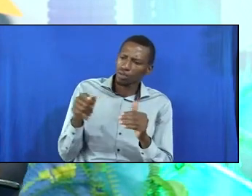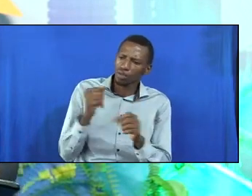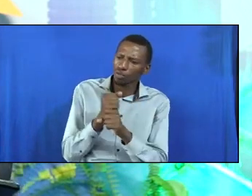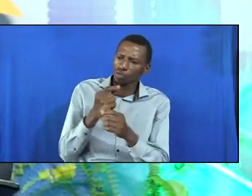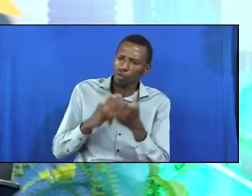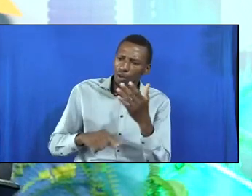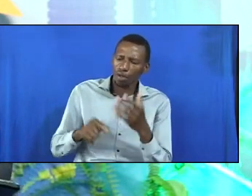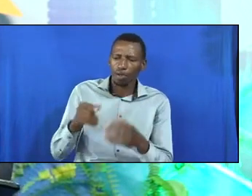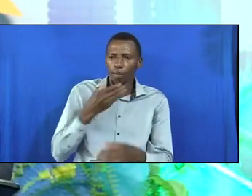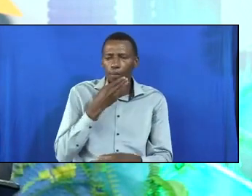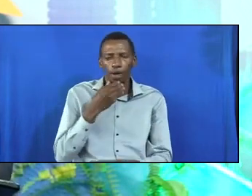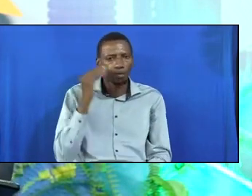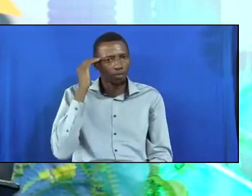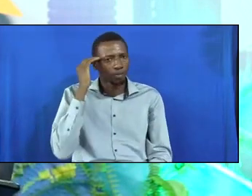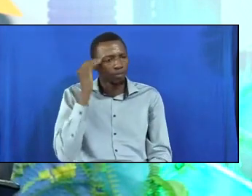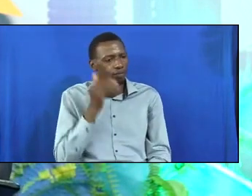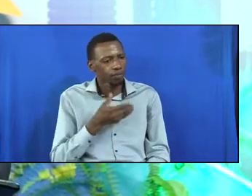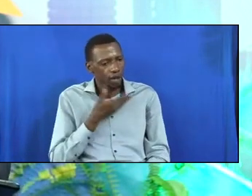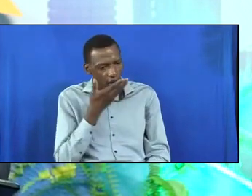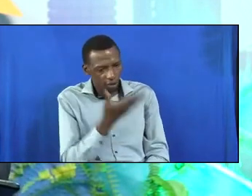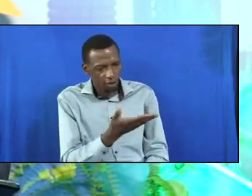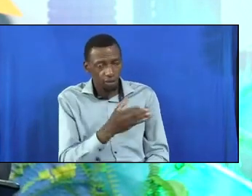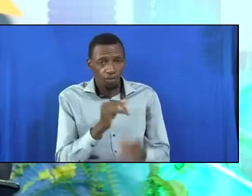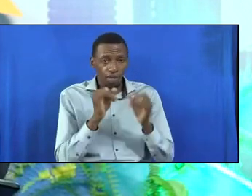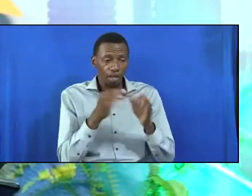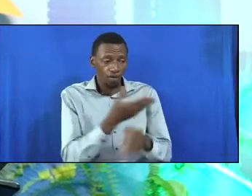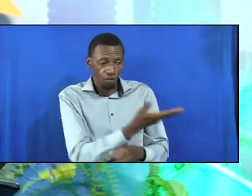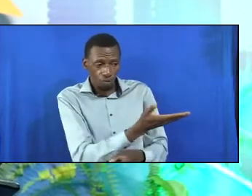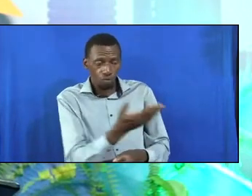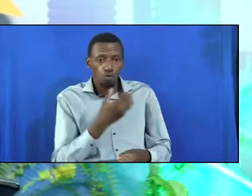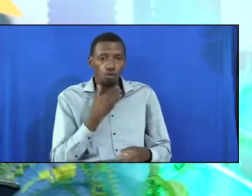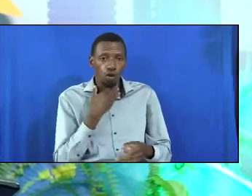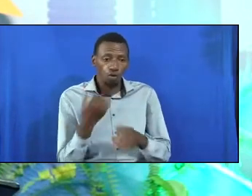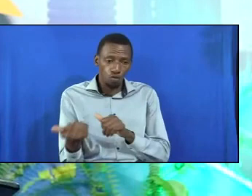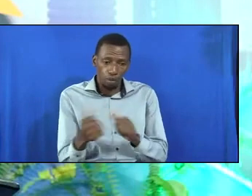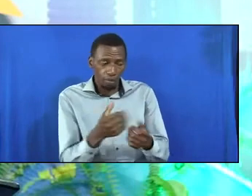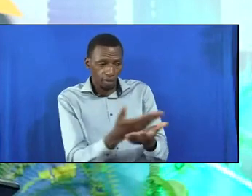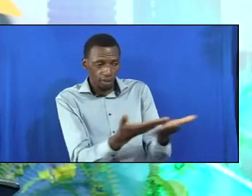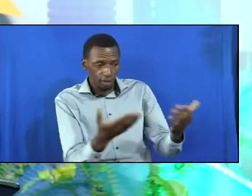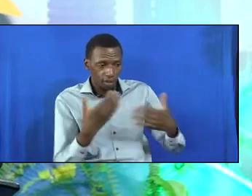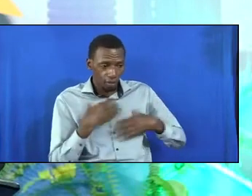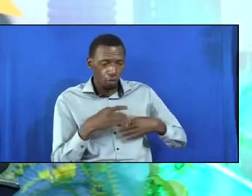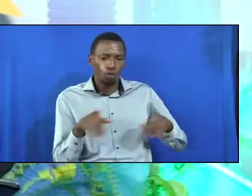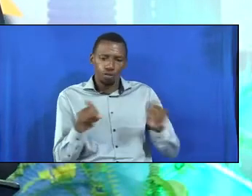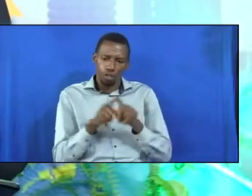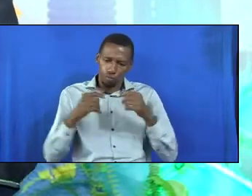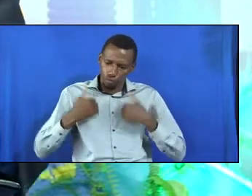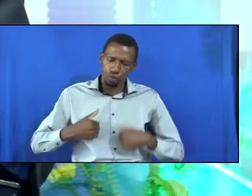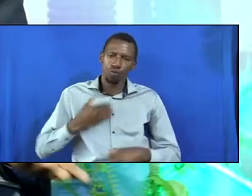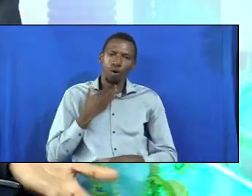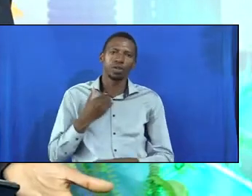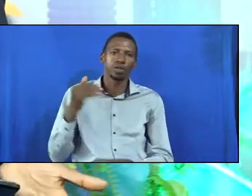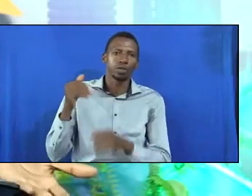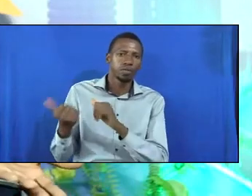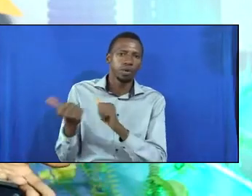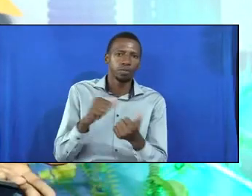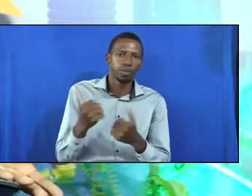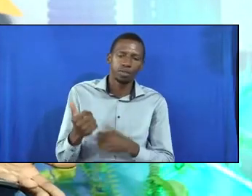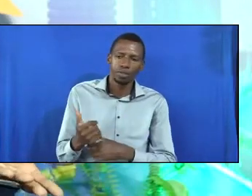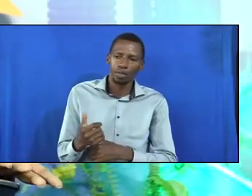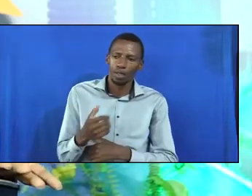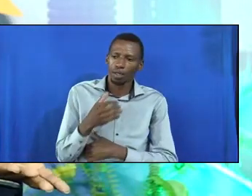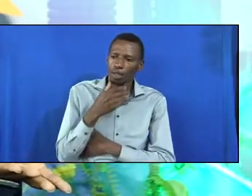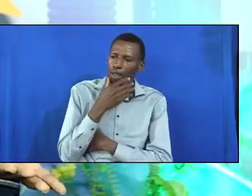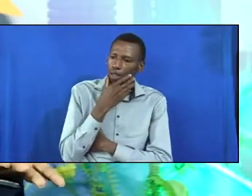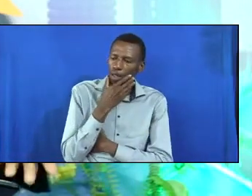thing you can do for me. If you are baptizing these people, you also baptize me." Then they said, "Now, this